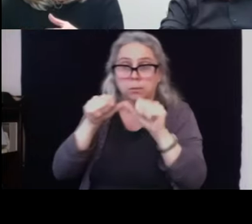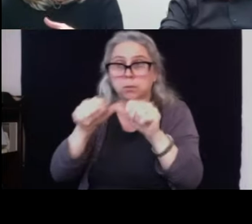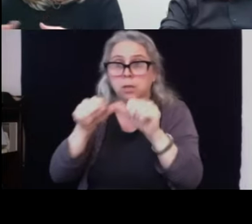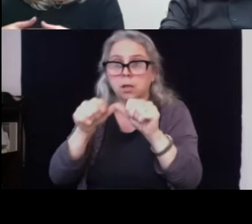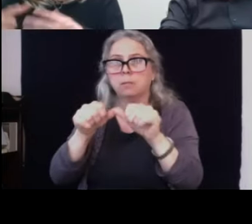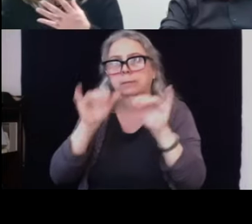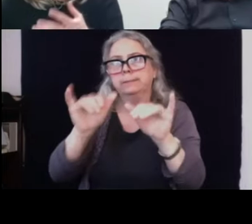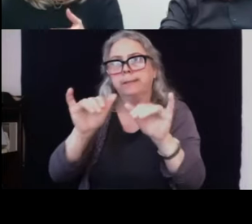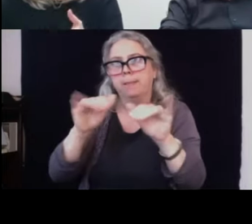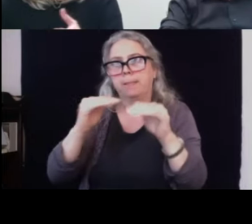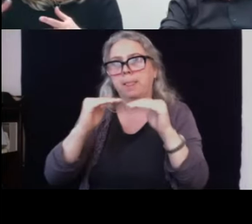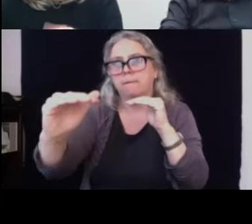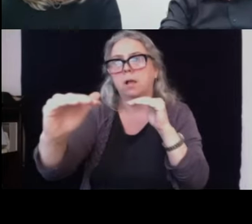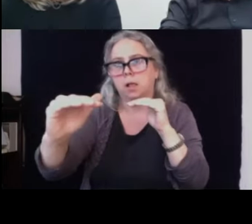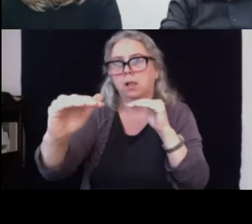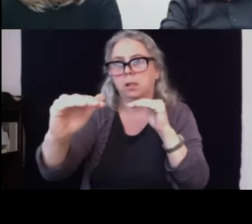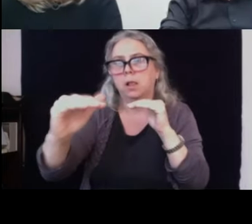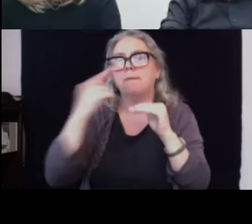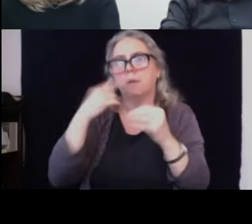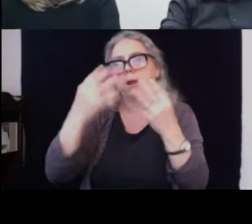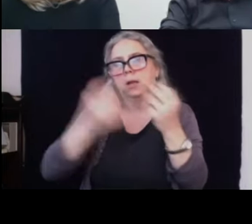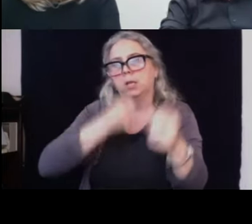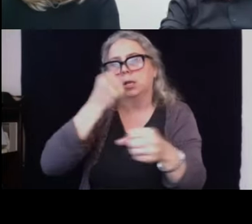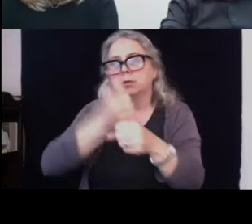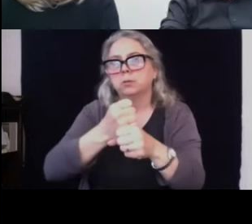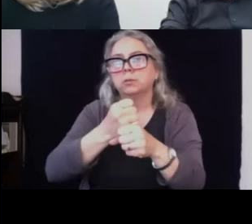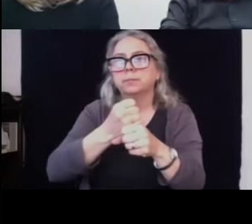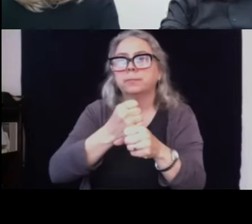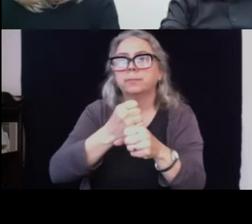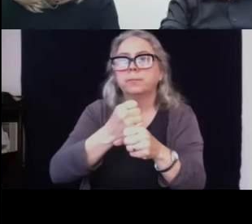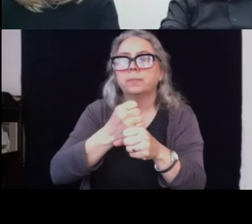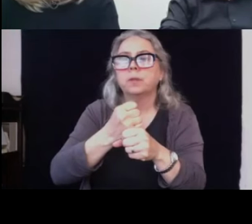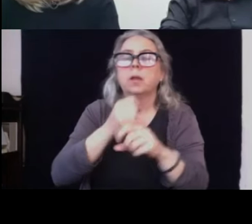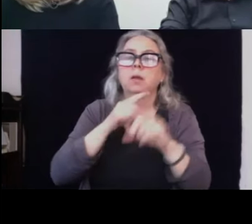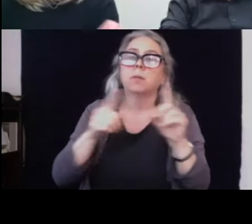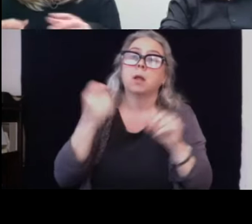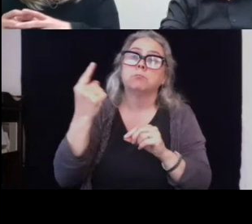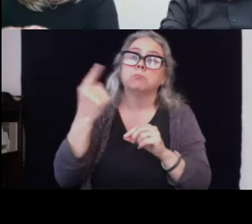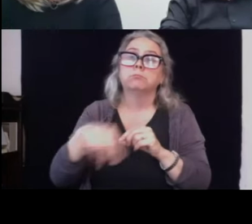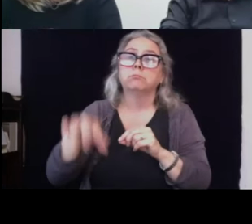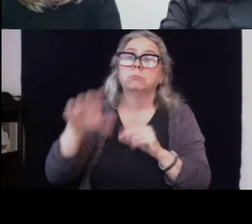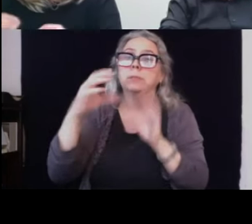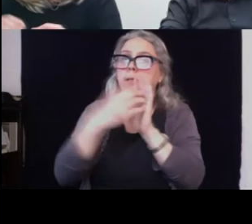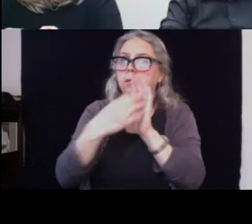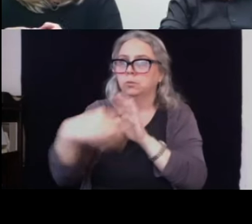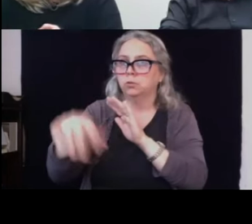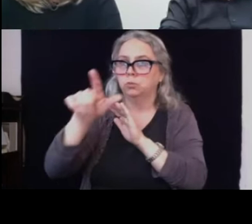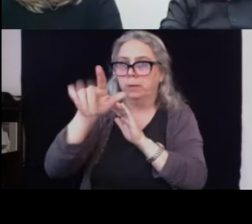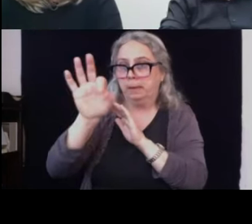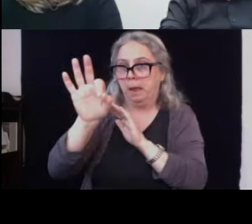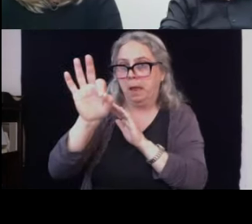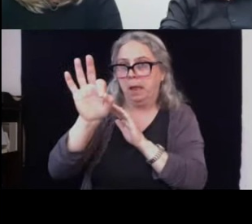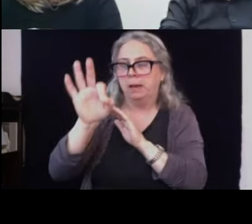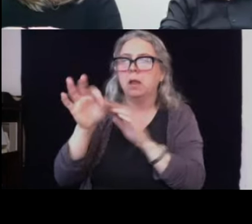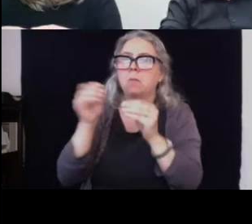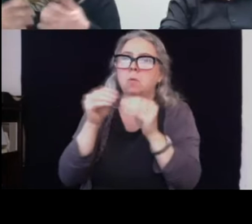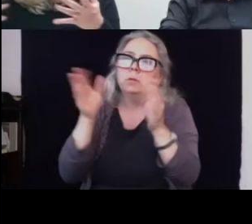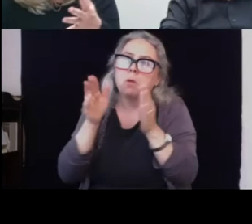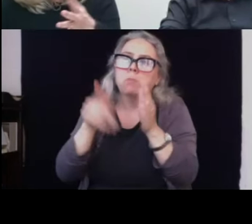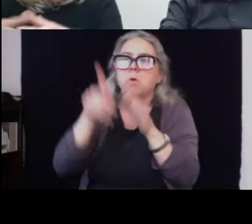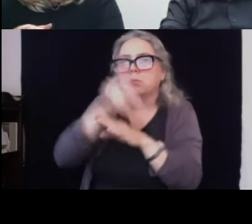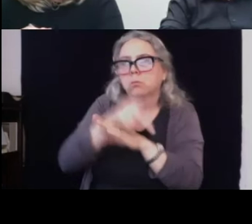same level for many years. Whereas section 29 is the smaller program,